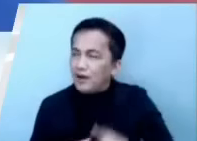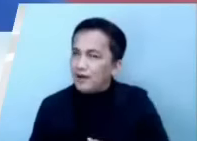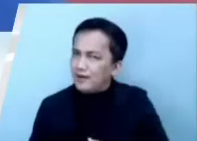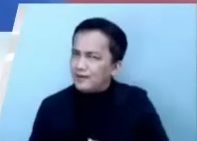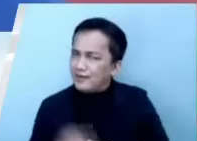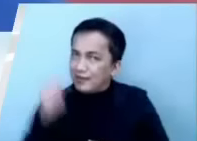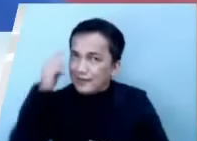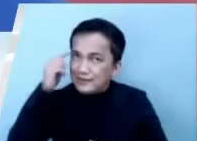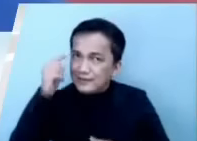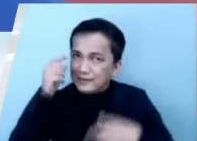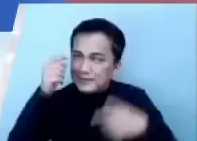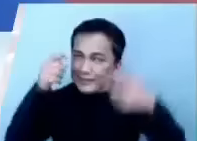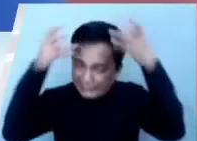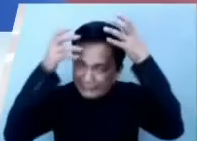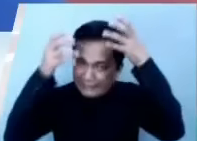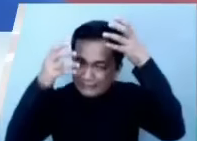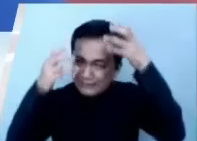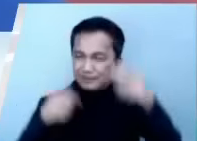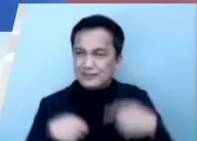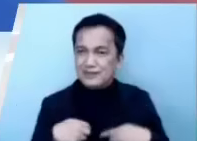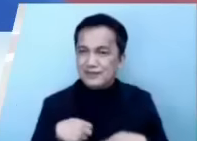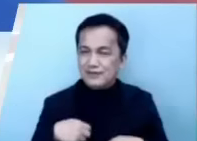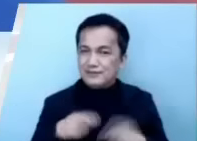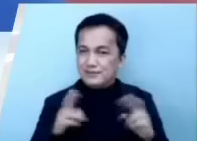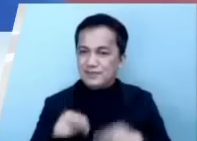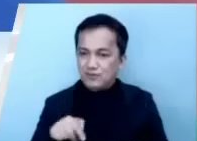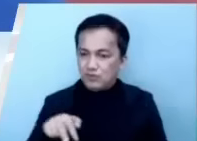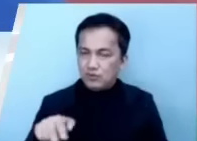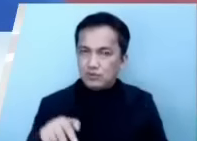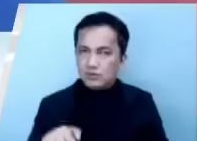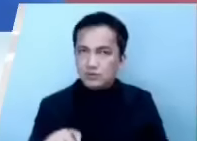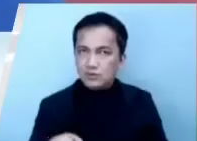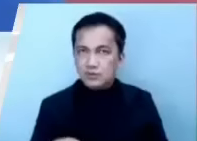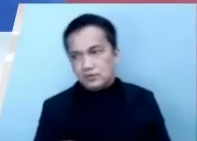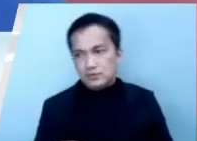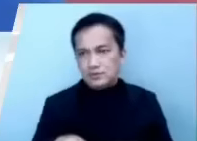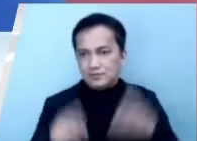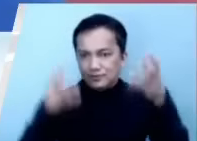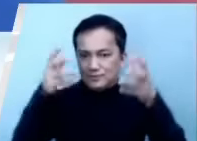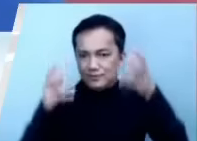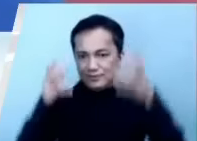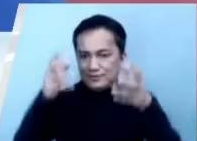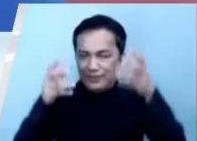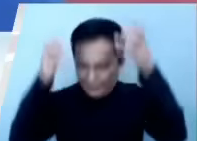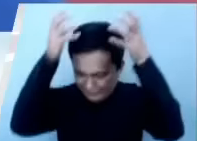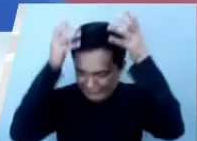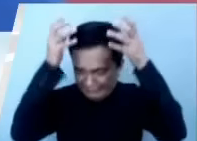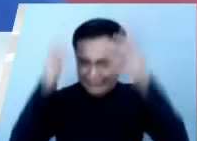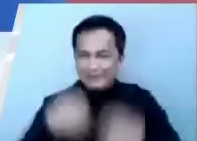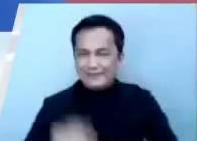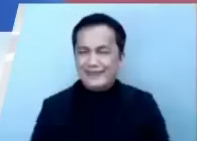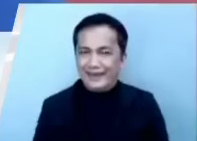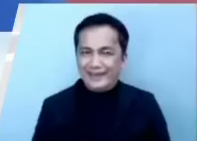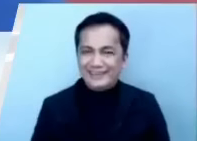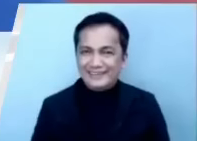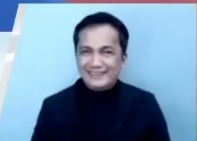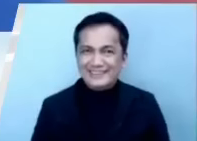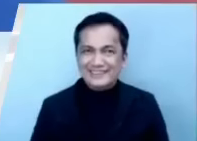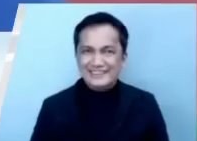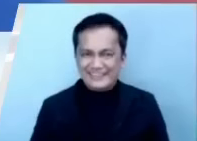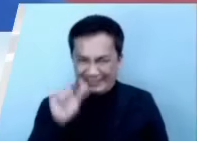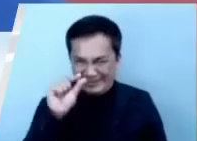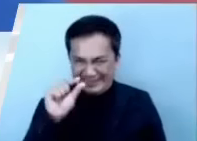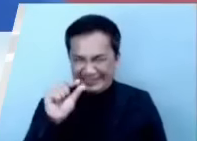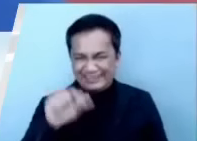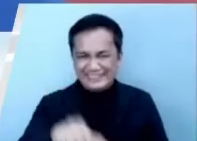I'm already ready to walk around. But when I tilt my head, it was moving a little bit. So, you know, it was just only a little moment. You know,